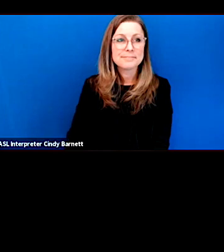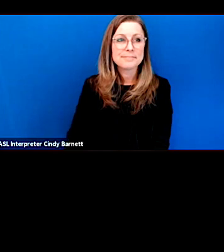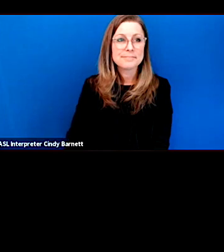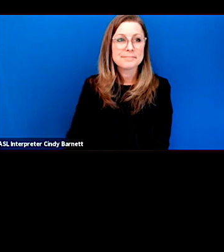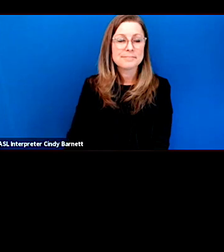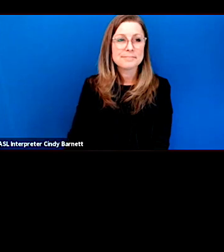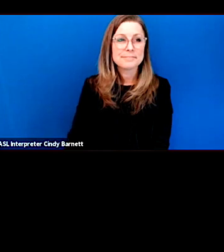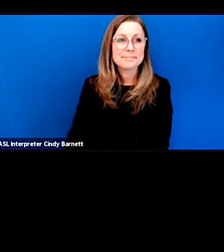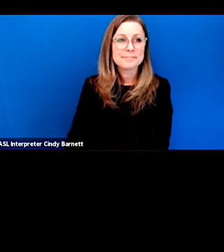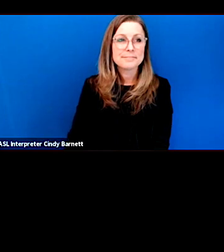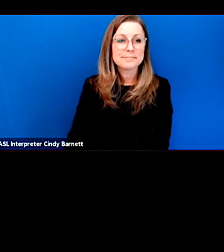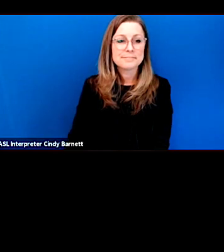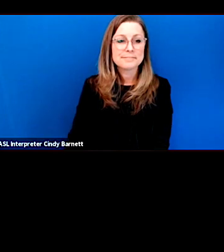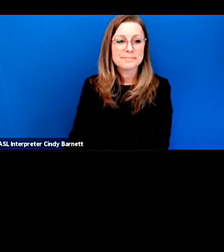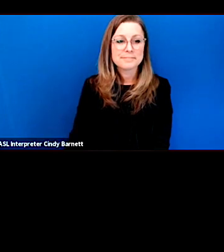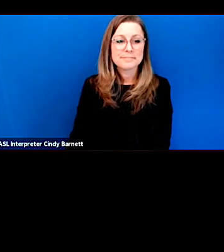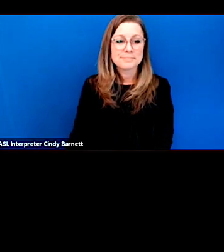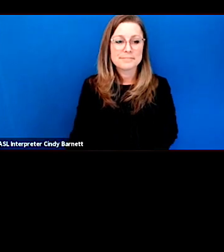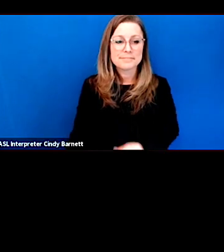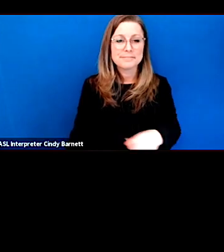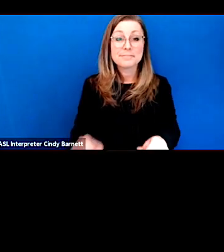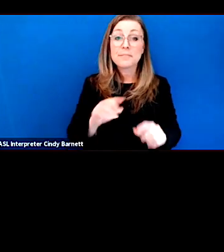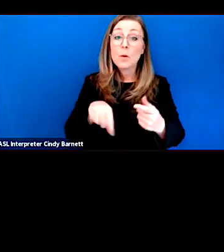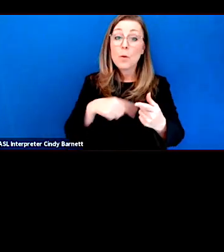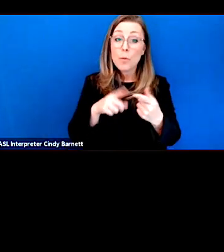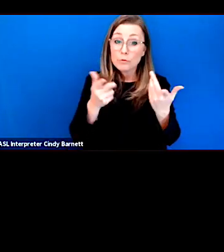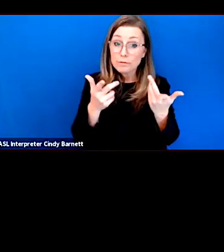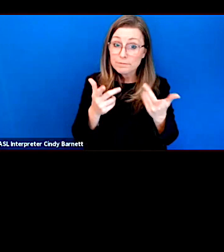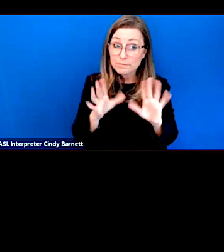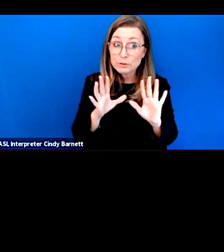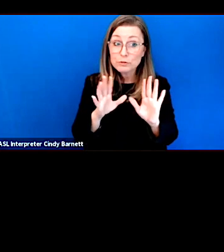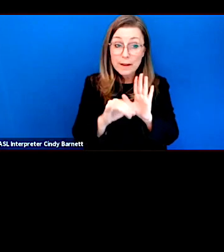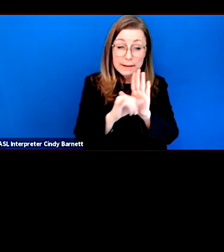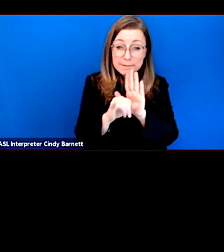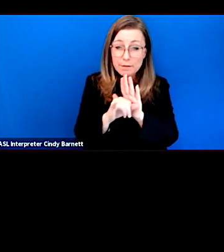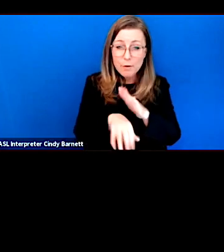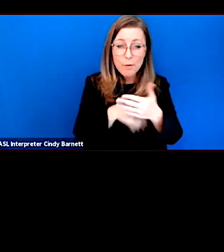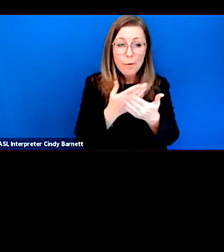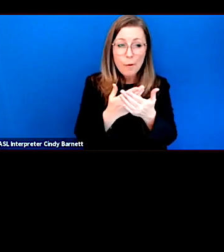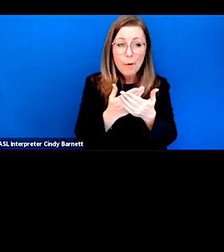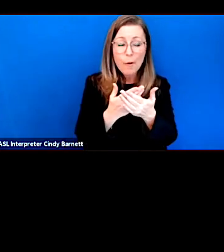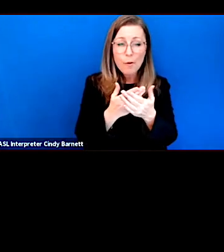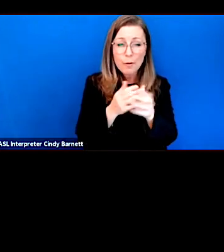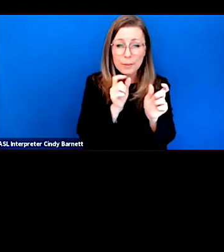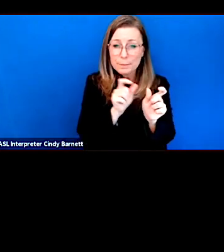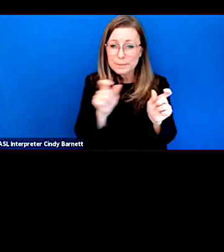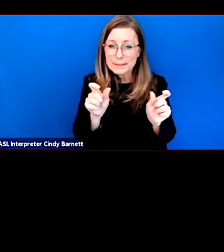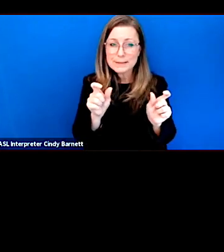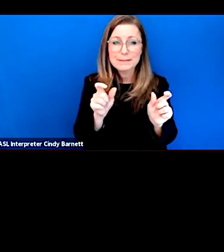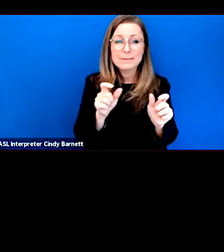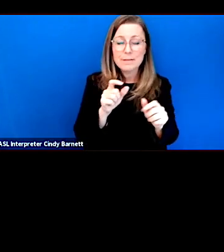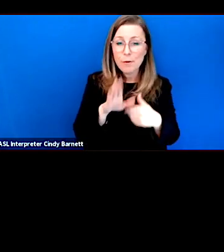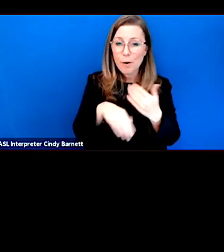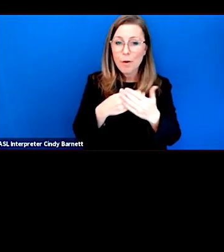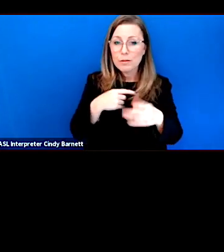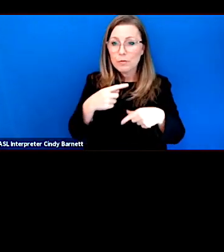And once you've identified all of the pieces you have forward and backward snowballed, you are going